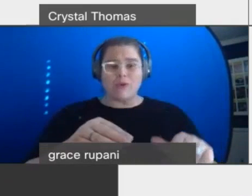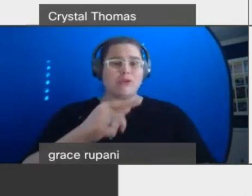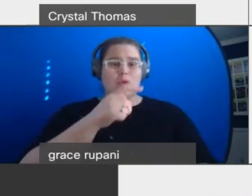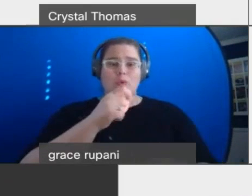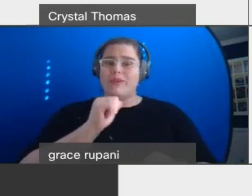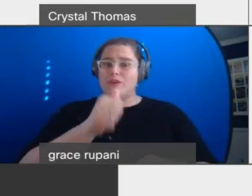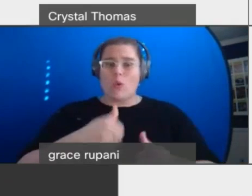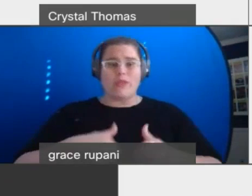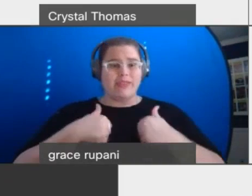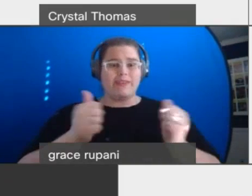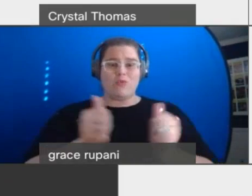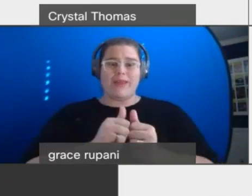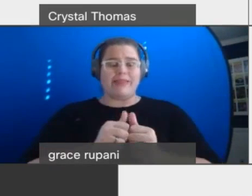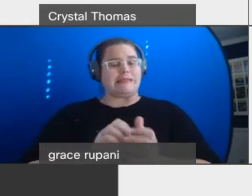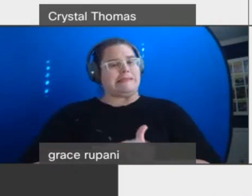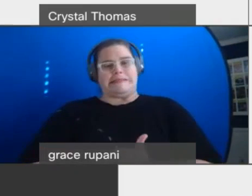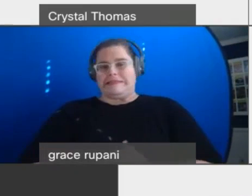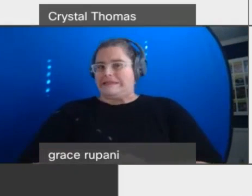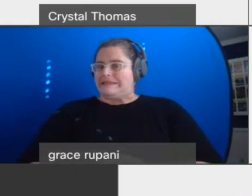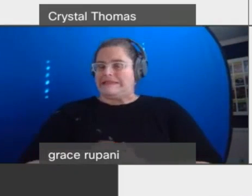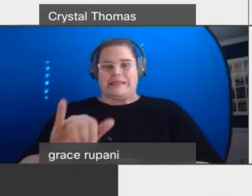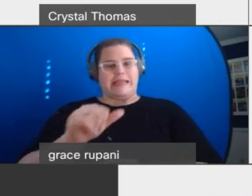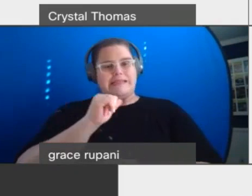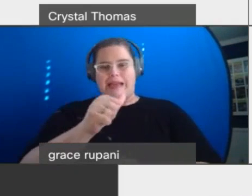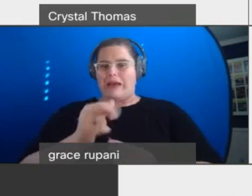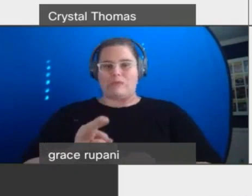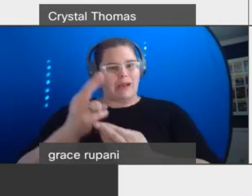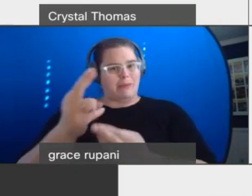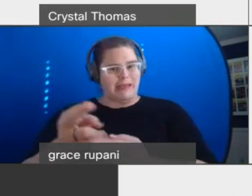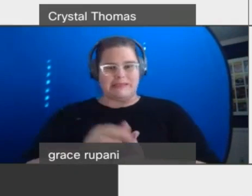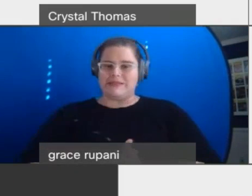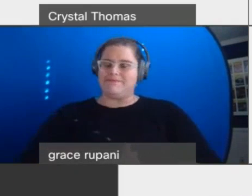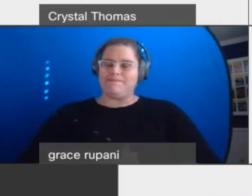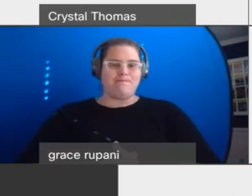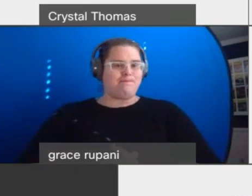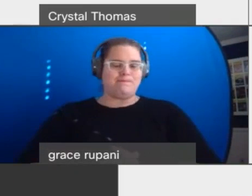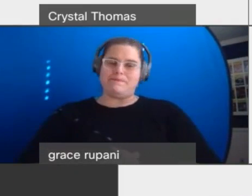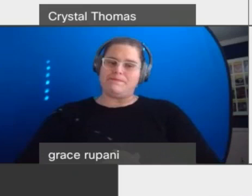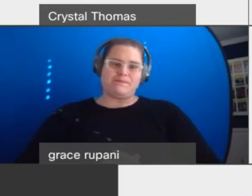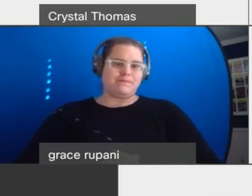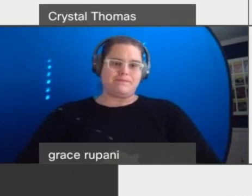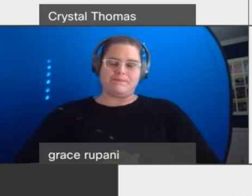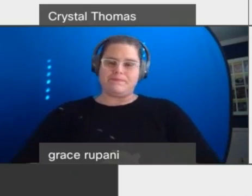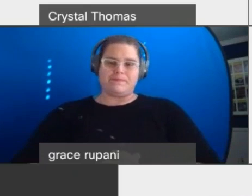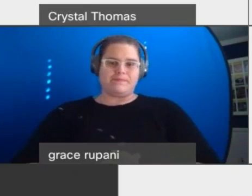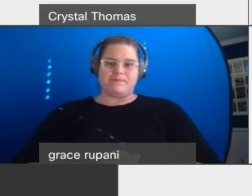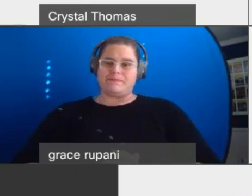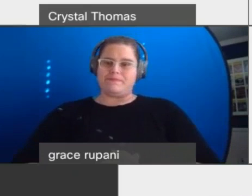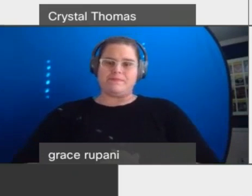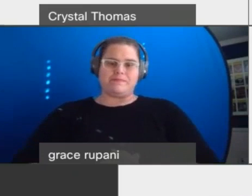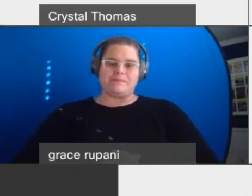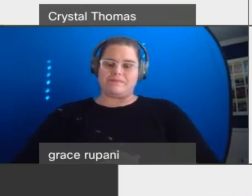that's definitely something that is not necessarily recommended. And very